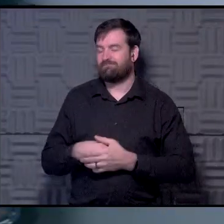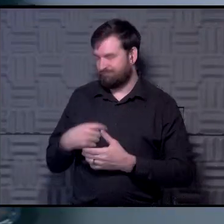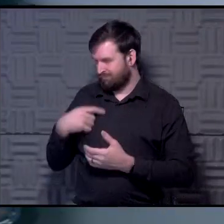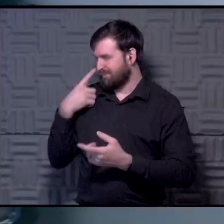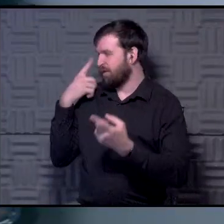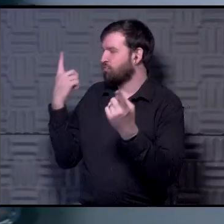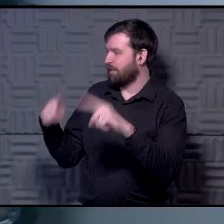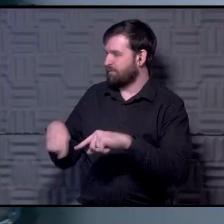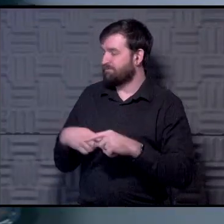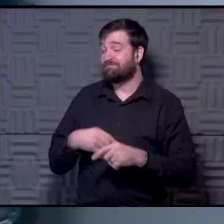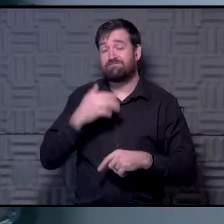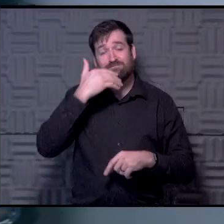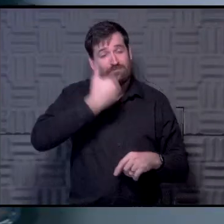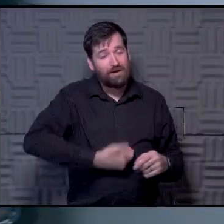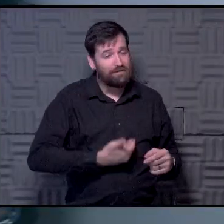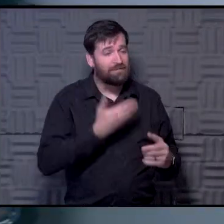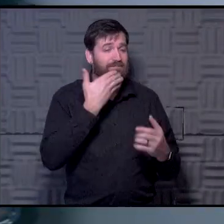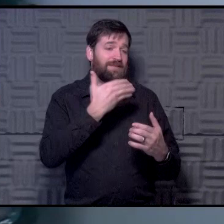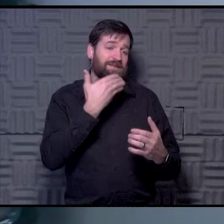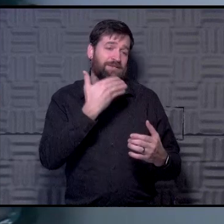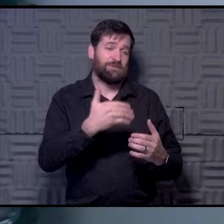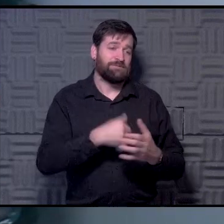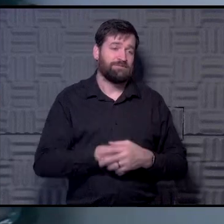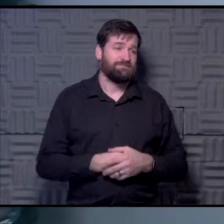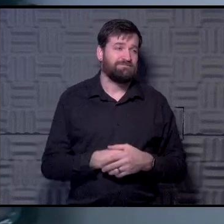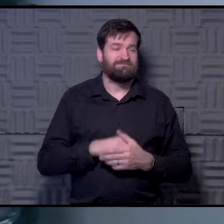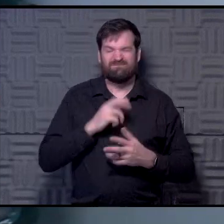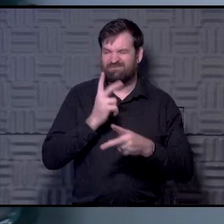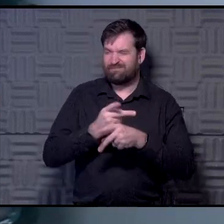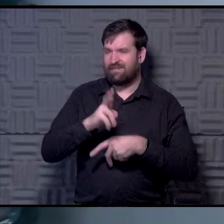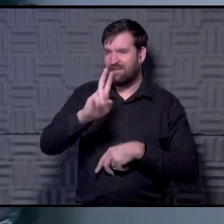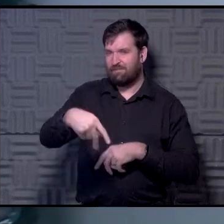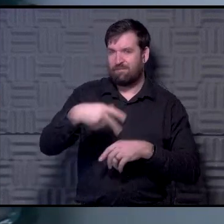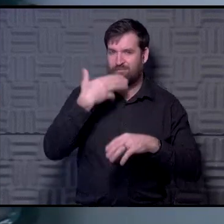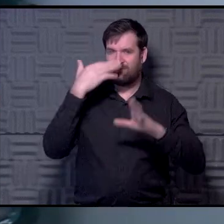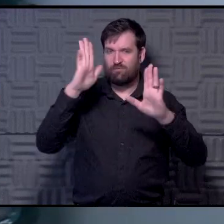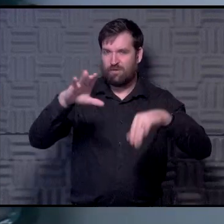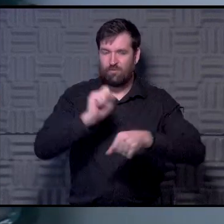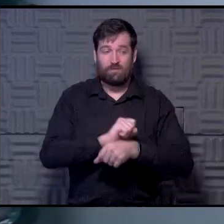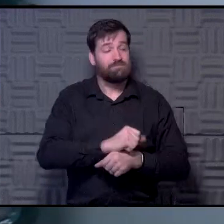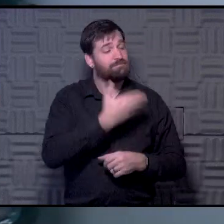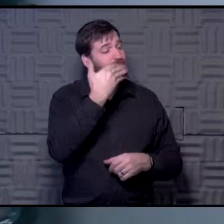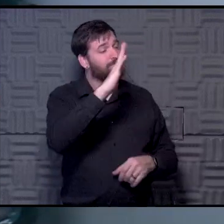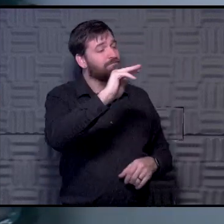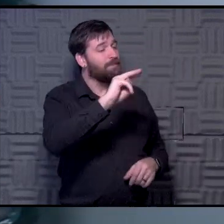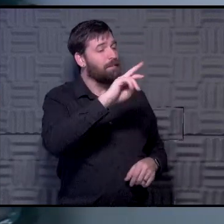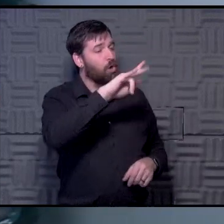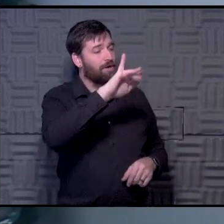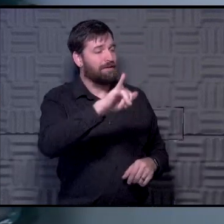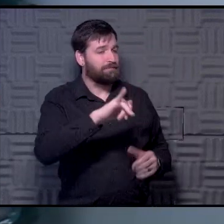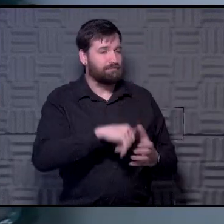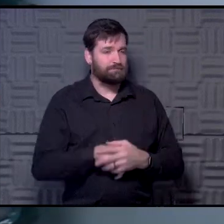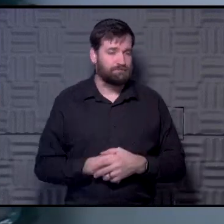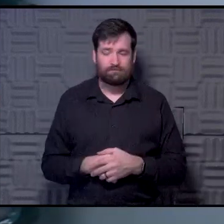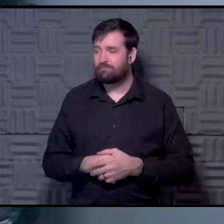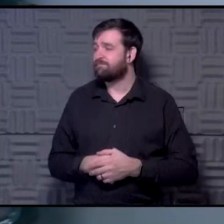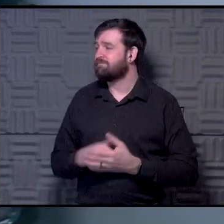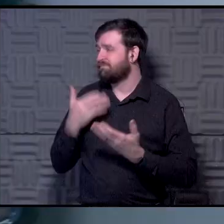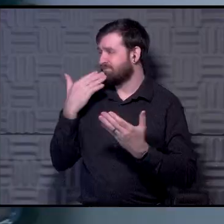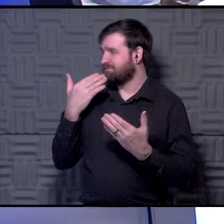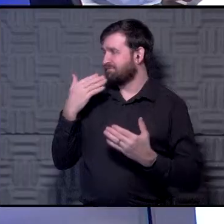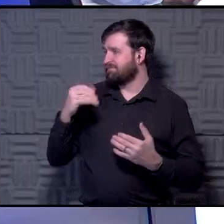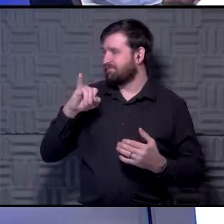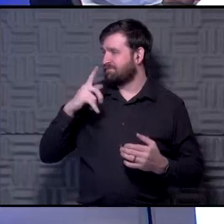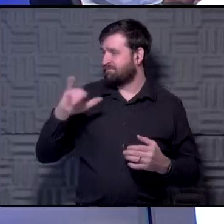the work you do. You are welcome. Thank you, and keep up the great work, please. Bye, Marty. Thank you. Thank Thanks, you. Marty. Thank you,